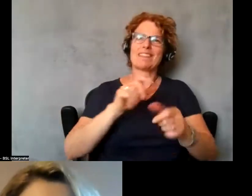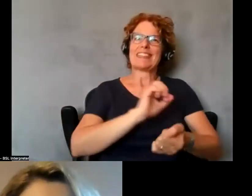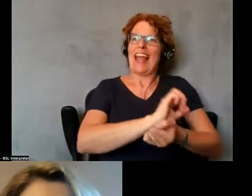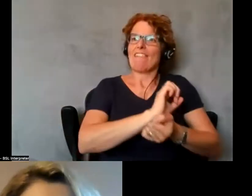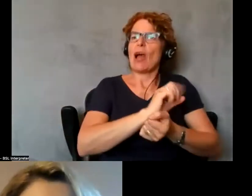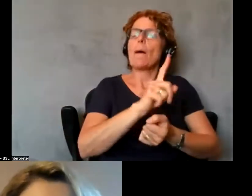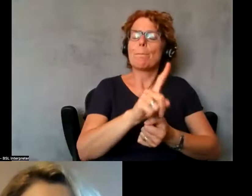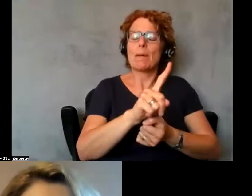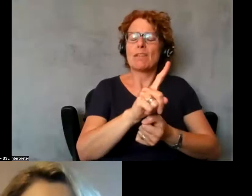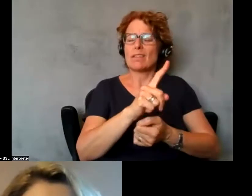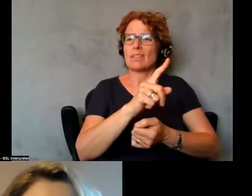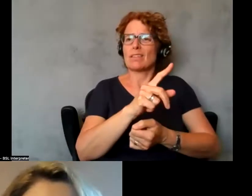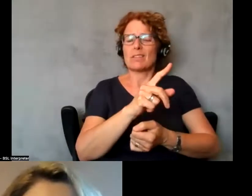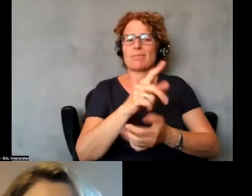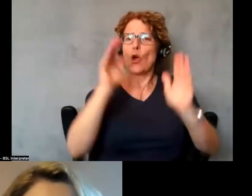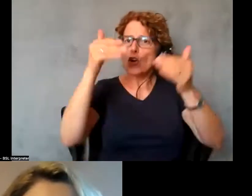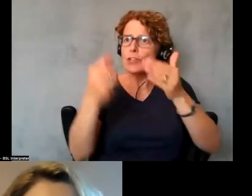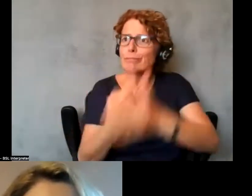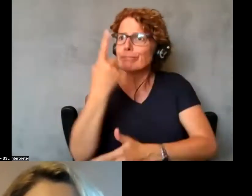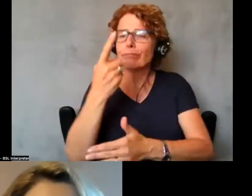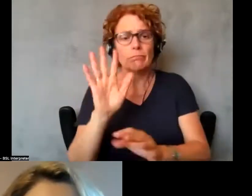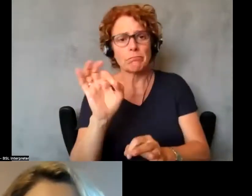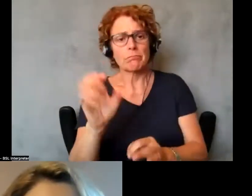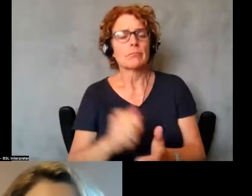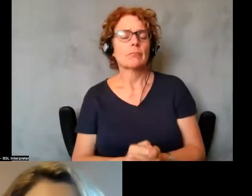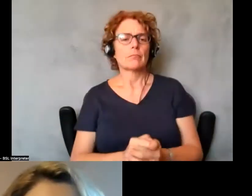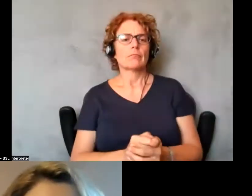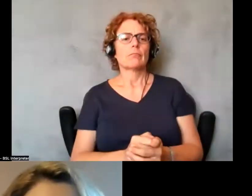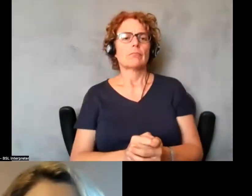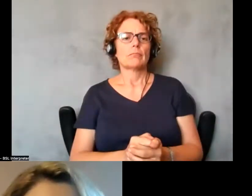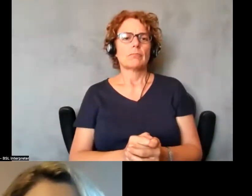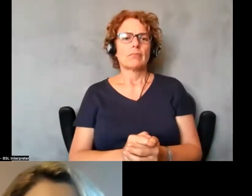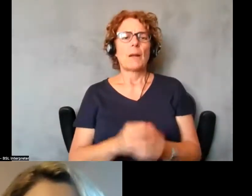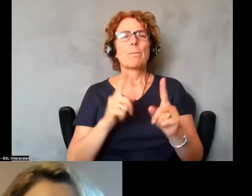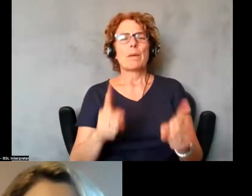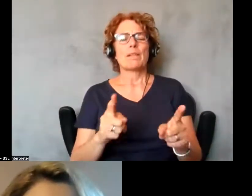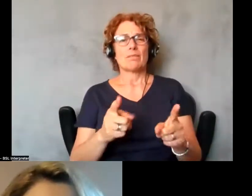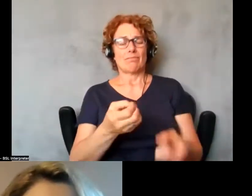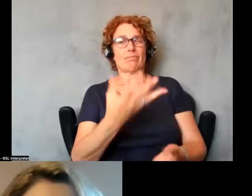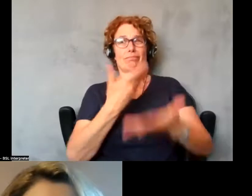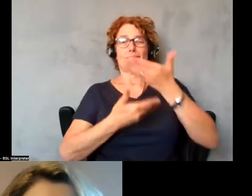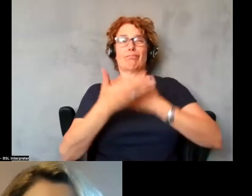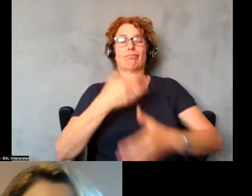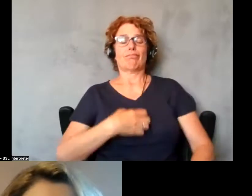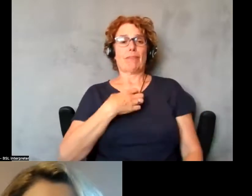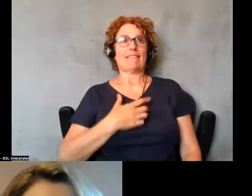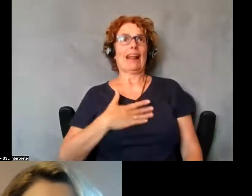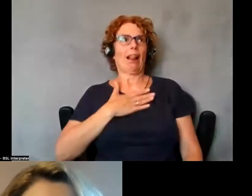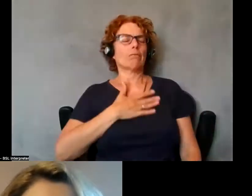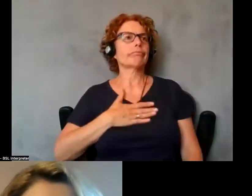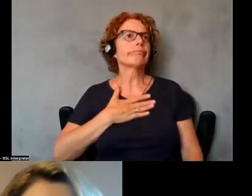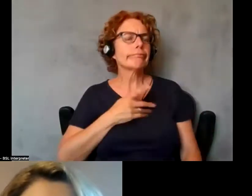will not have the condition. But, you know, all of this was coming to me, and I just felt like, you